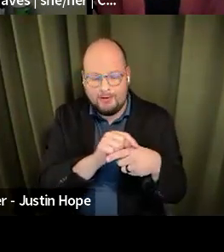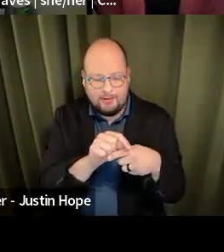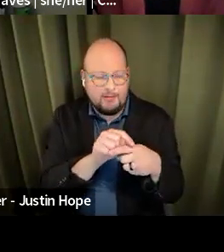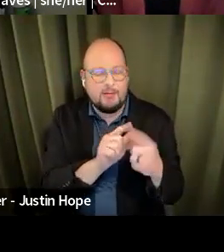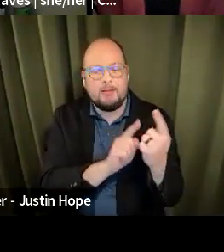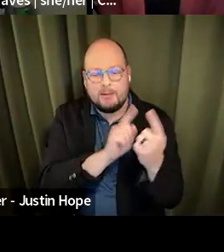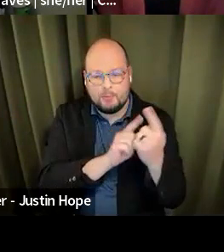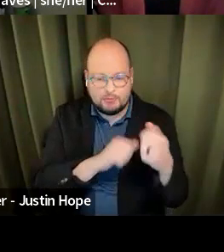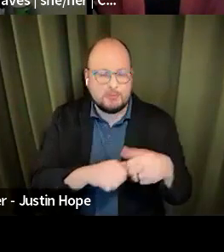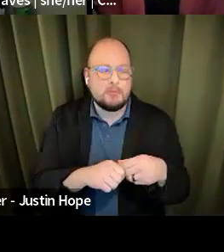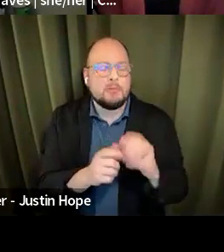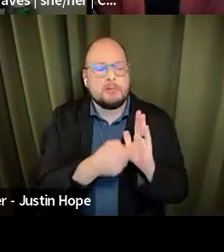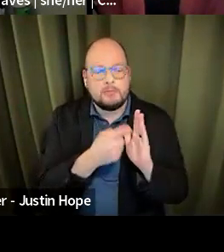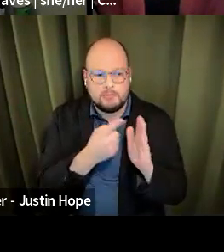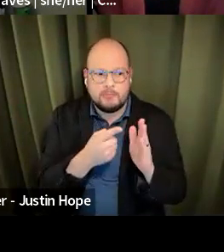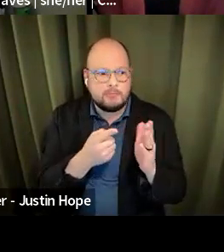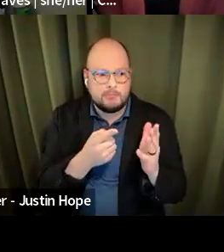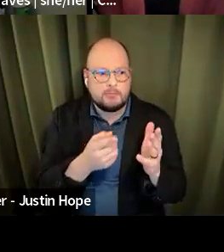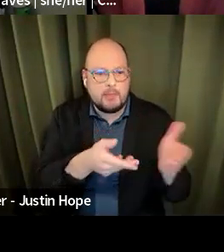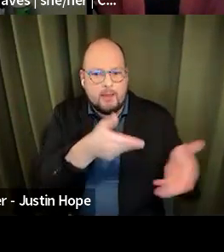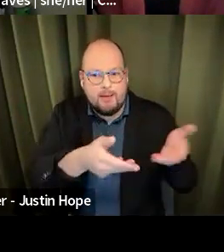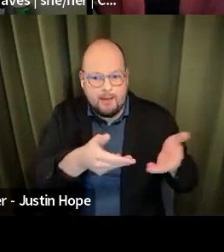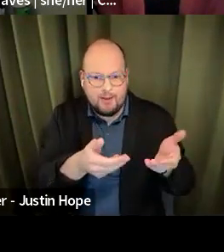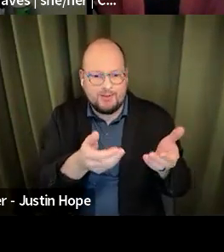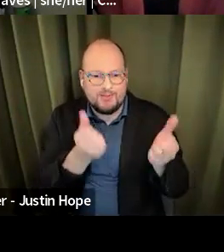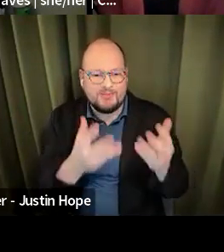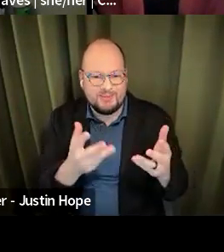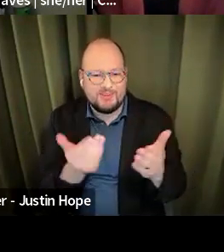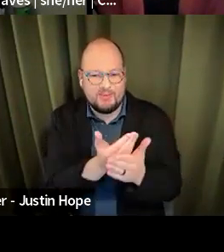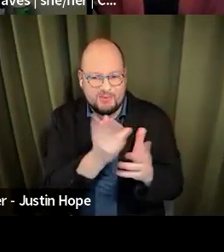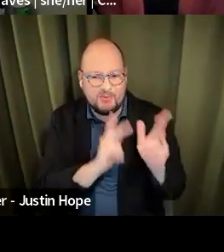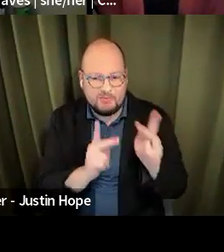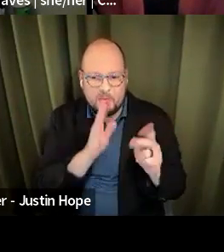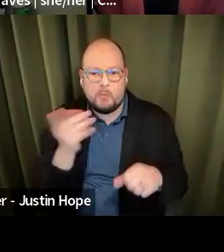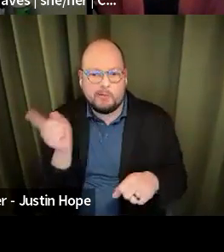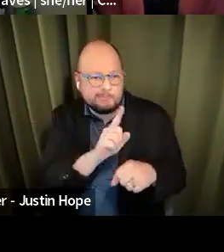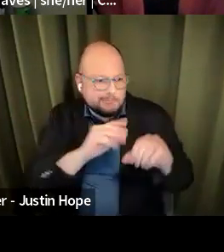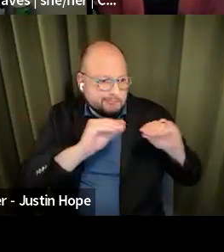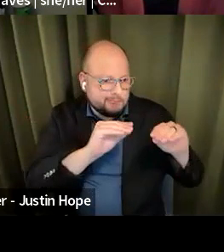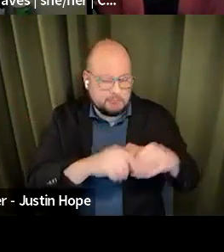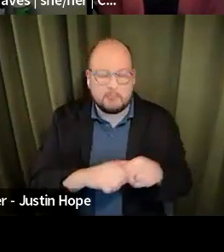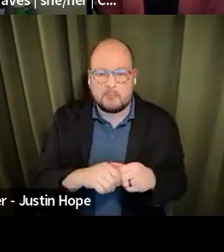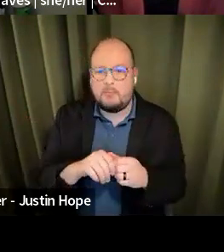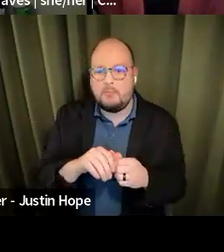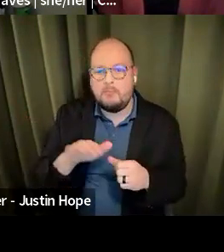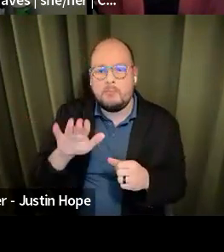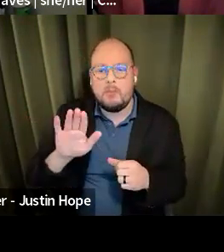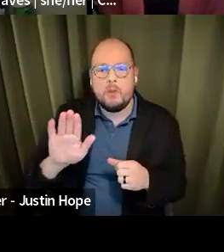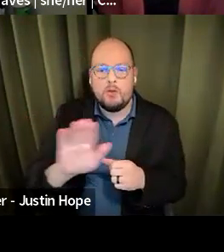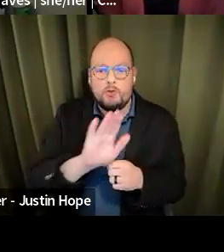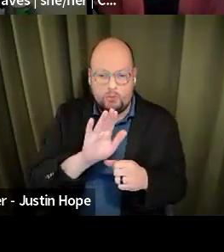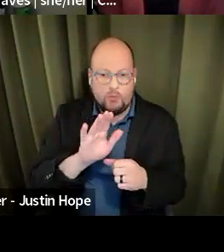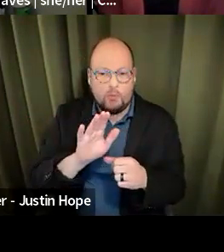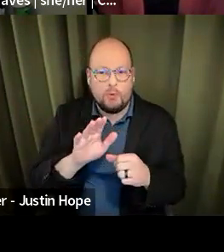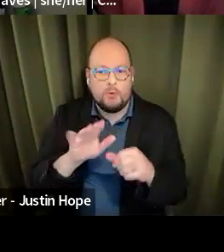having trouble or they've just hired a lot of new people. I'm sure in a lot of your institutions, there's a lot of travelers, traveling nurses and